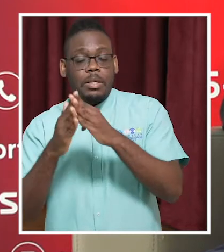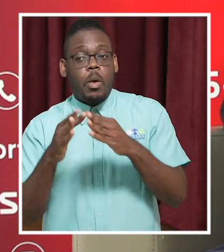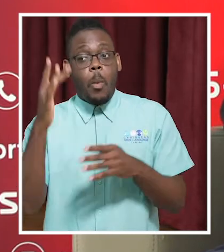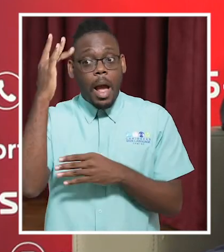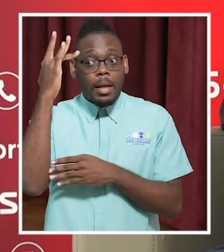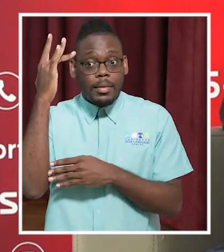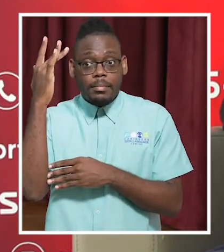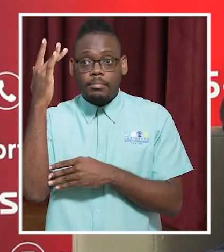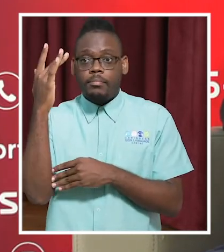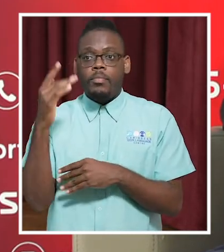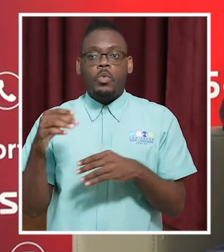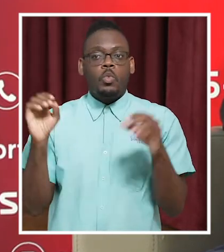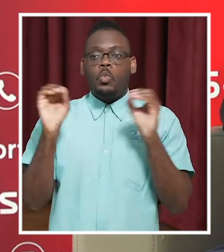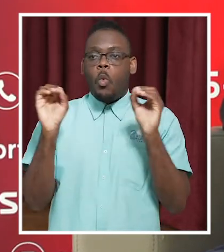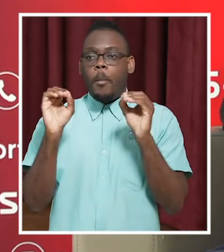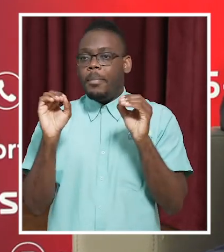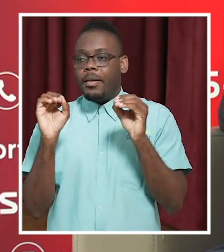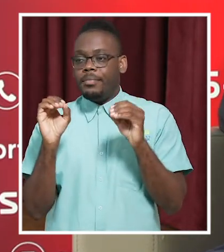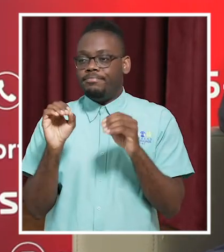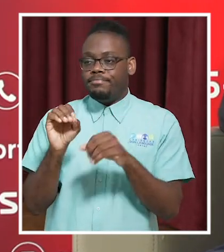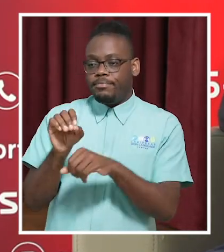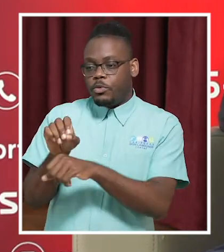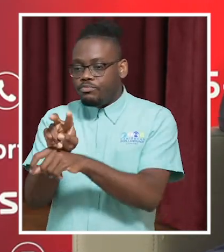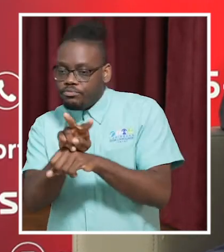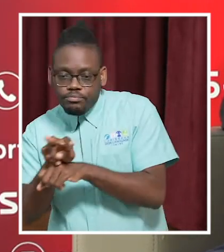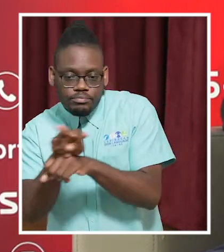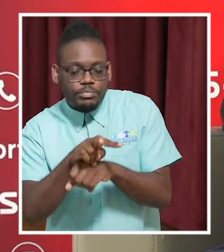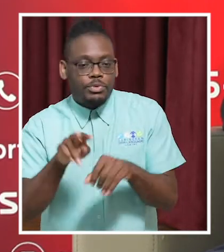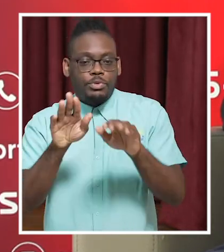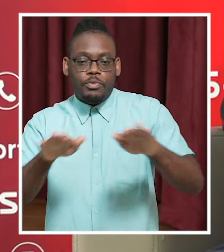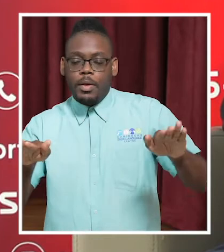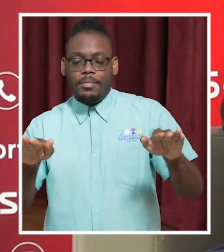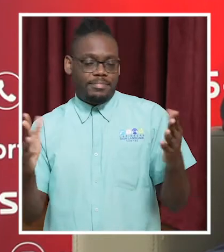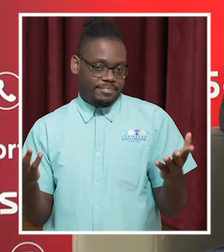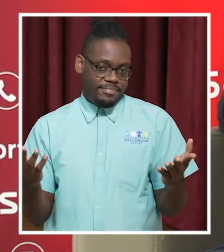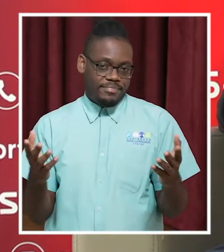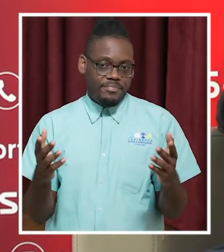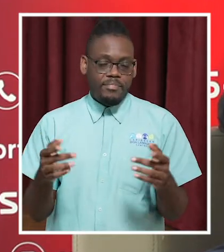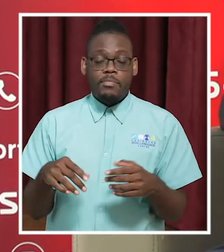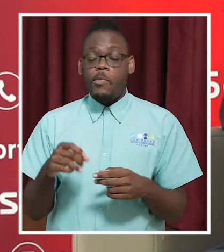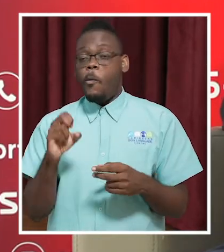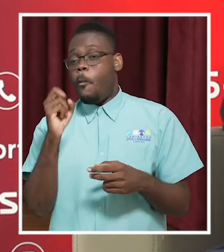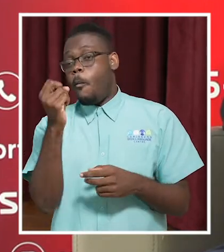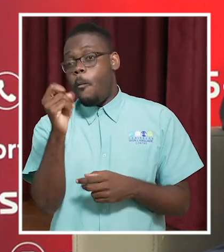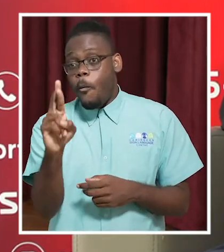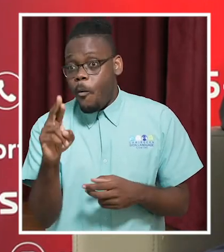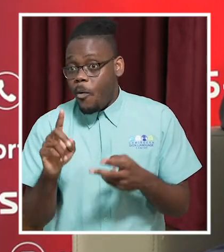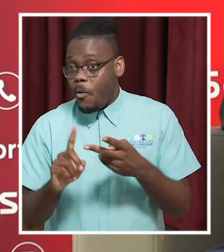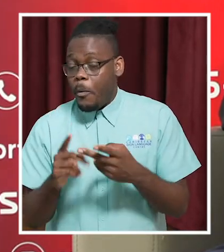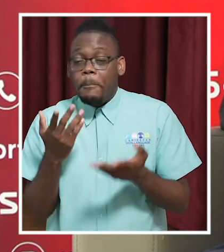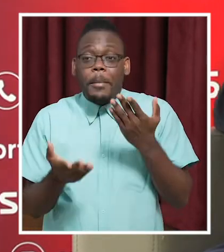overcrowding, or you might have absence of, in an extended family, for example,